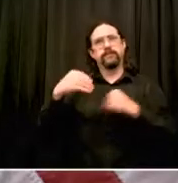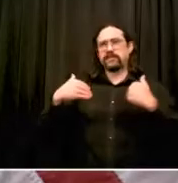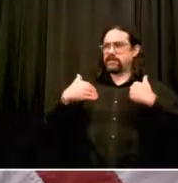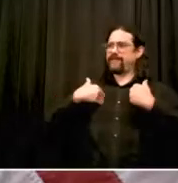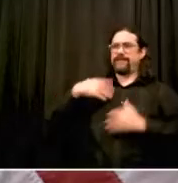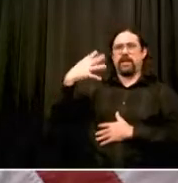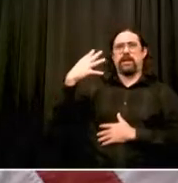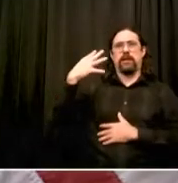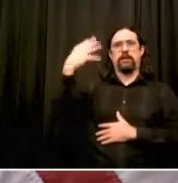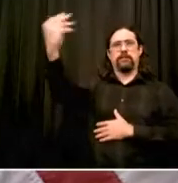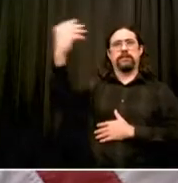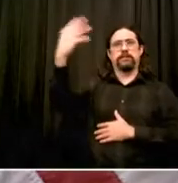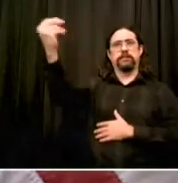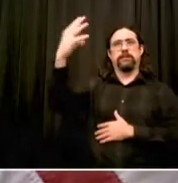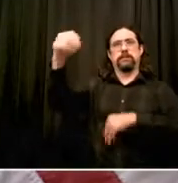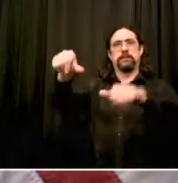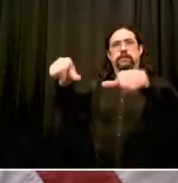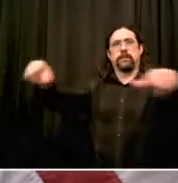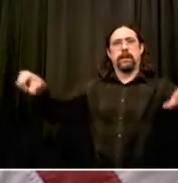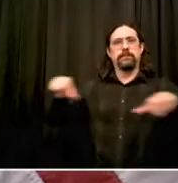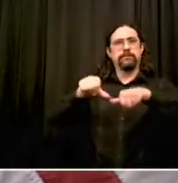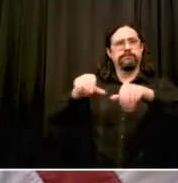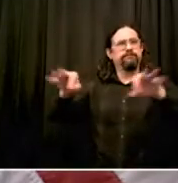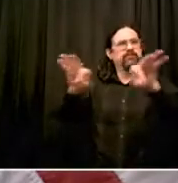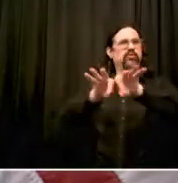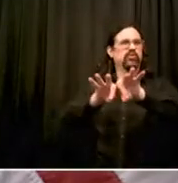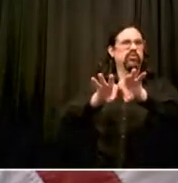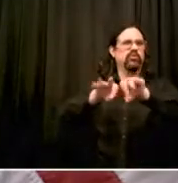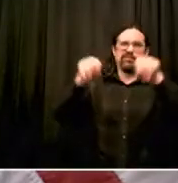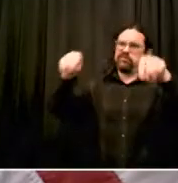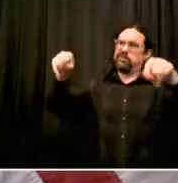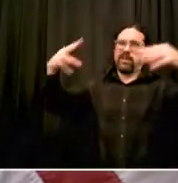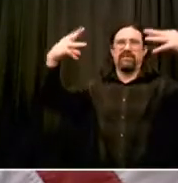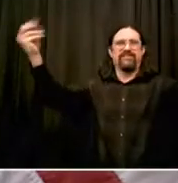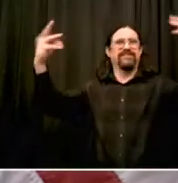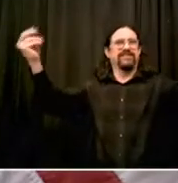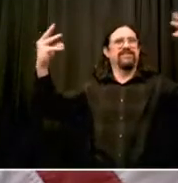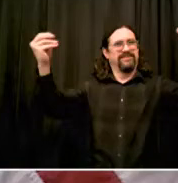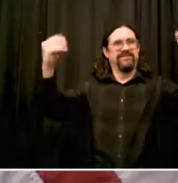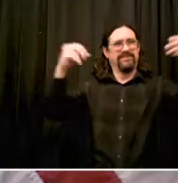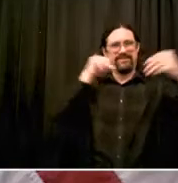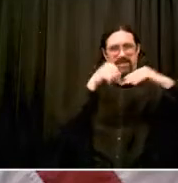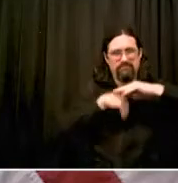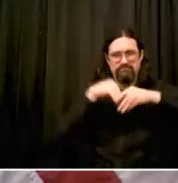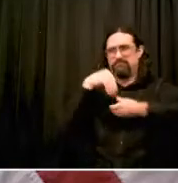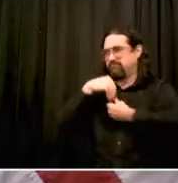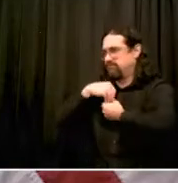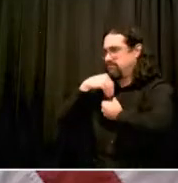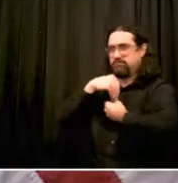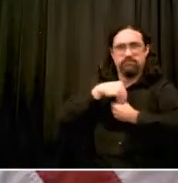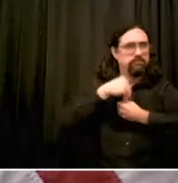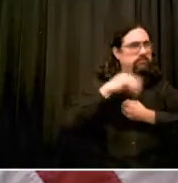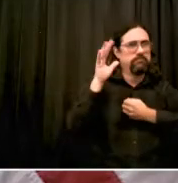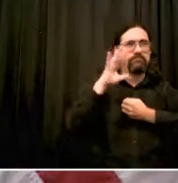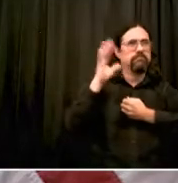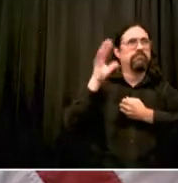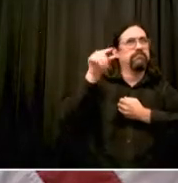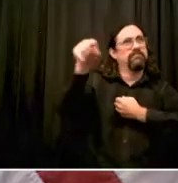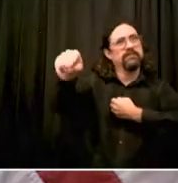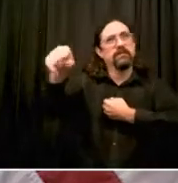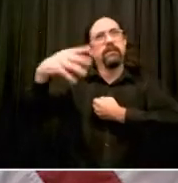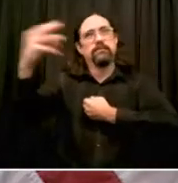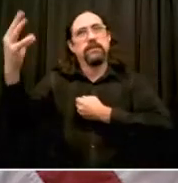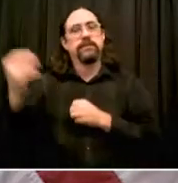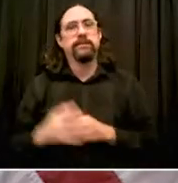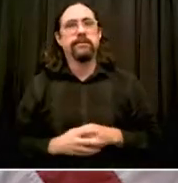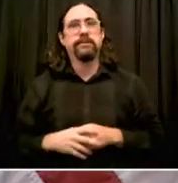outdoor space. Now, remembering that works for some parts of the school year, won't work for when it gets colder, won't work on bad weather days. But we're going to look at that